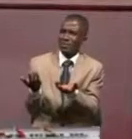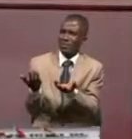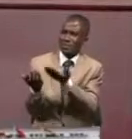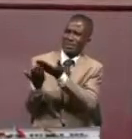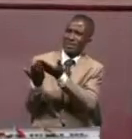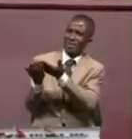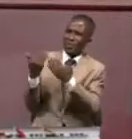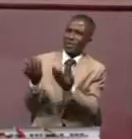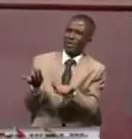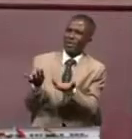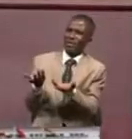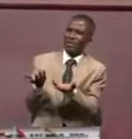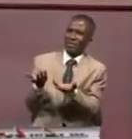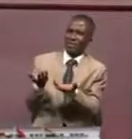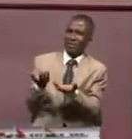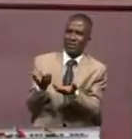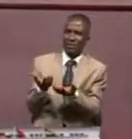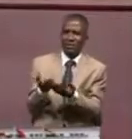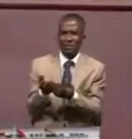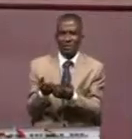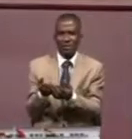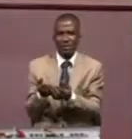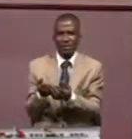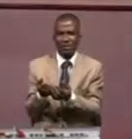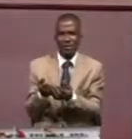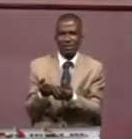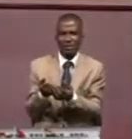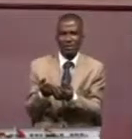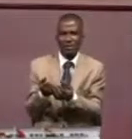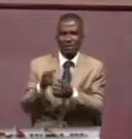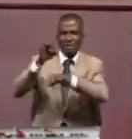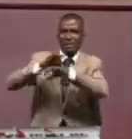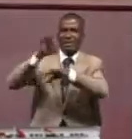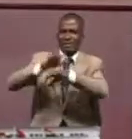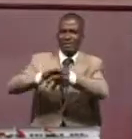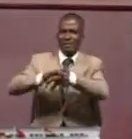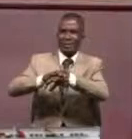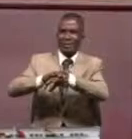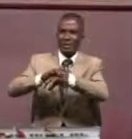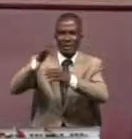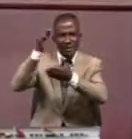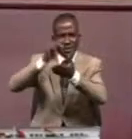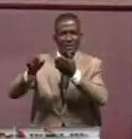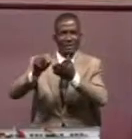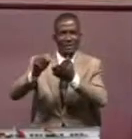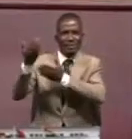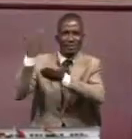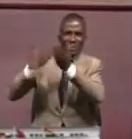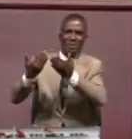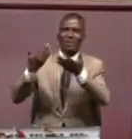was, as Asedu Nketia actually admitted that there was an error.